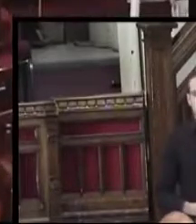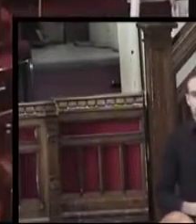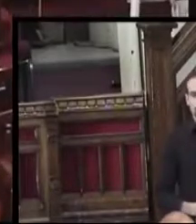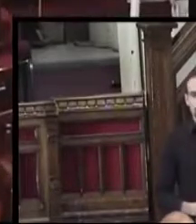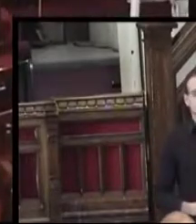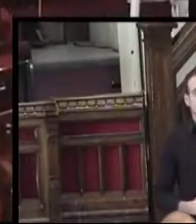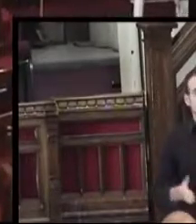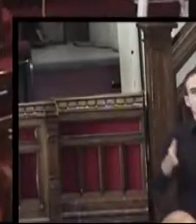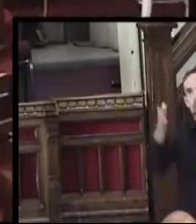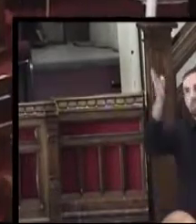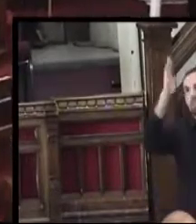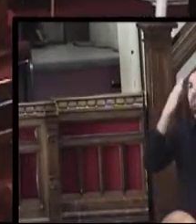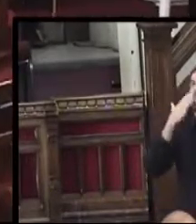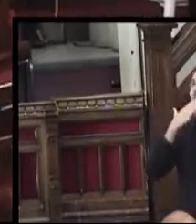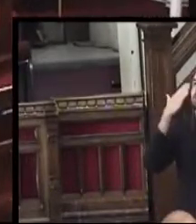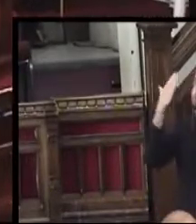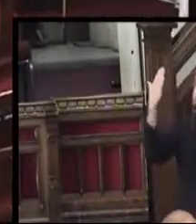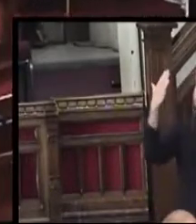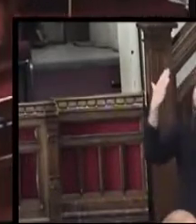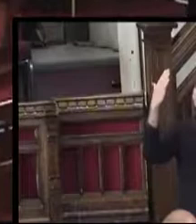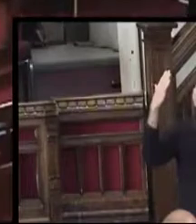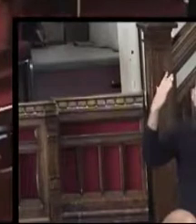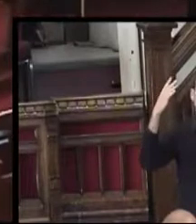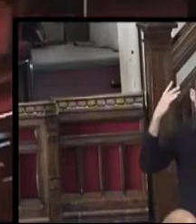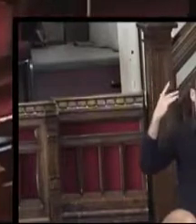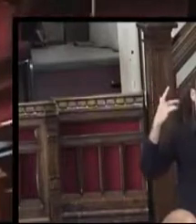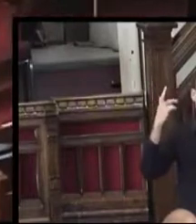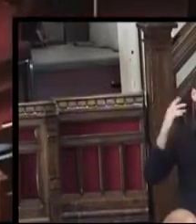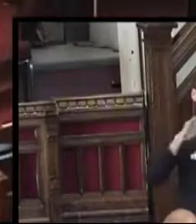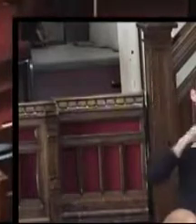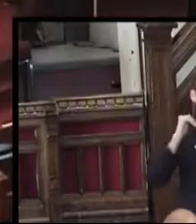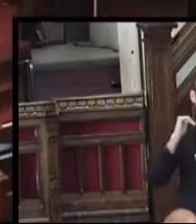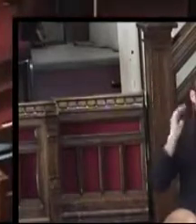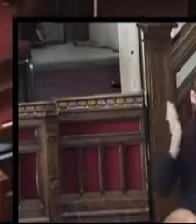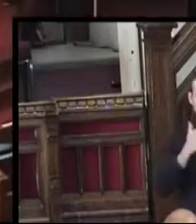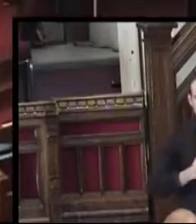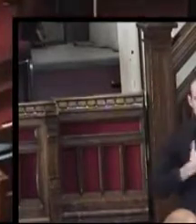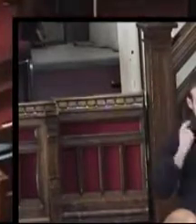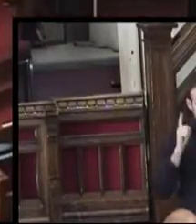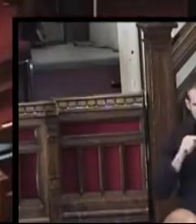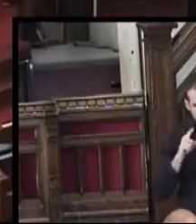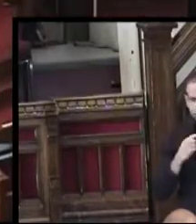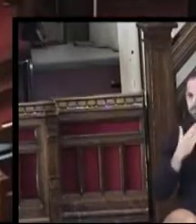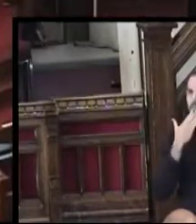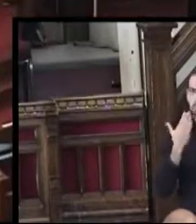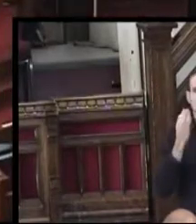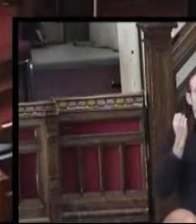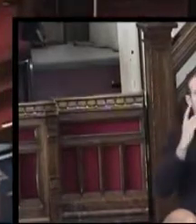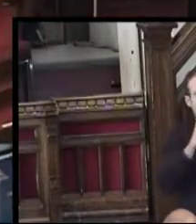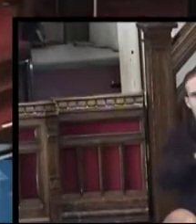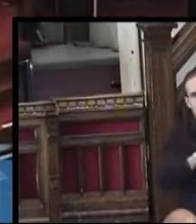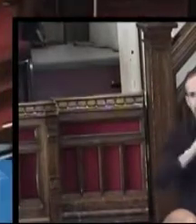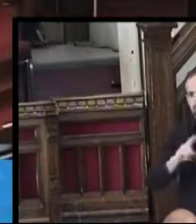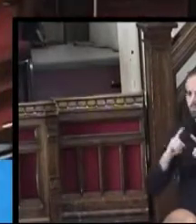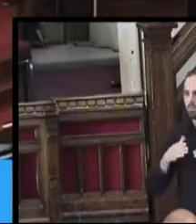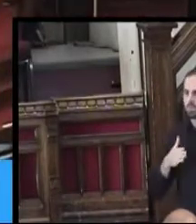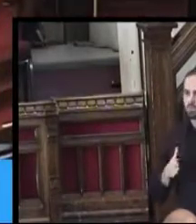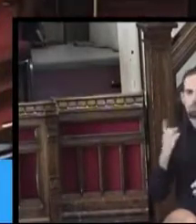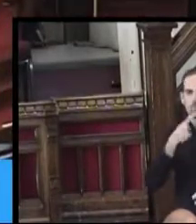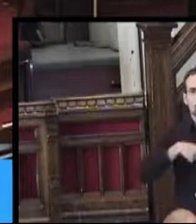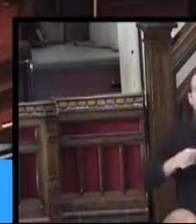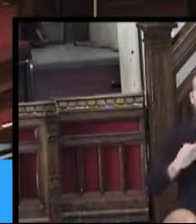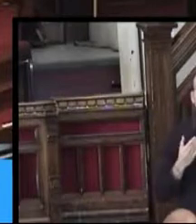God, we thank you for your call on our lives. We thank you for the many, many different ways that all of us can serve you in many different